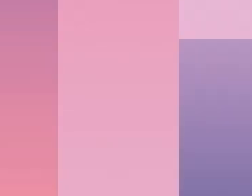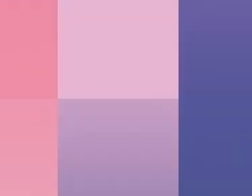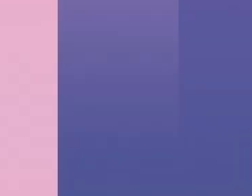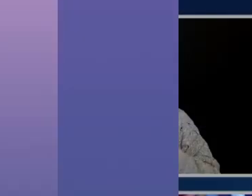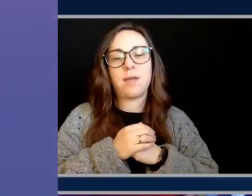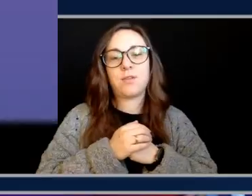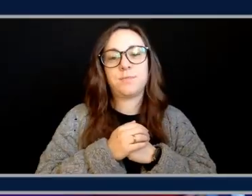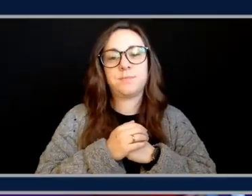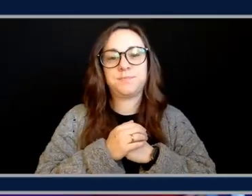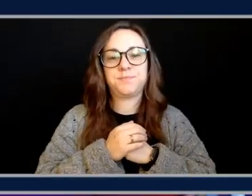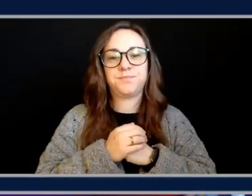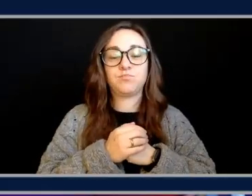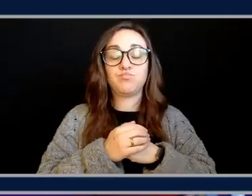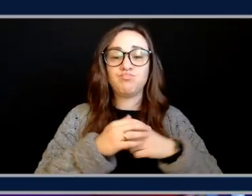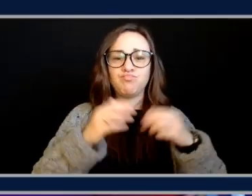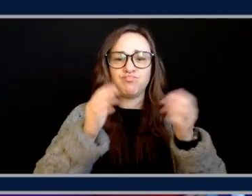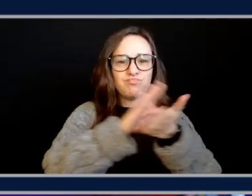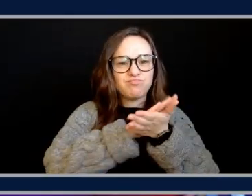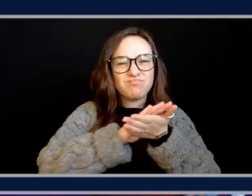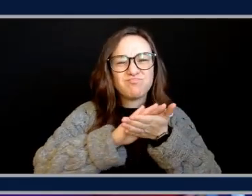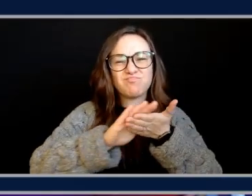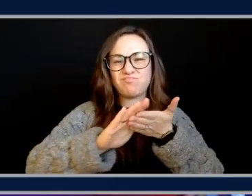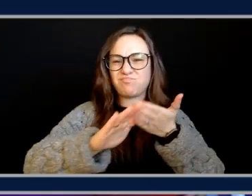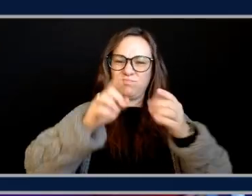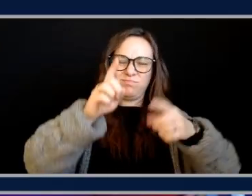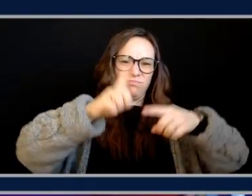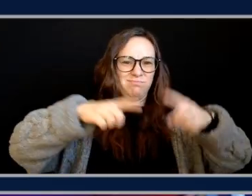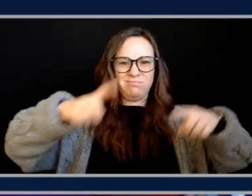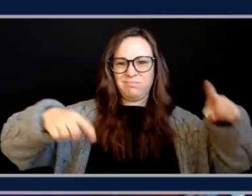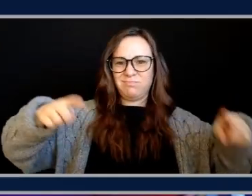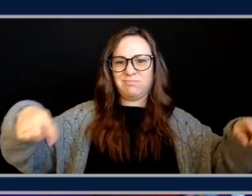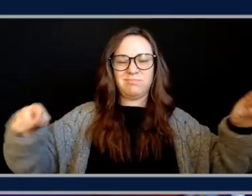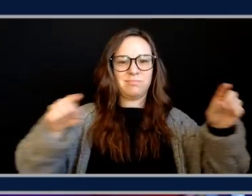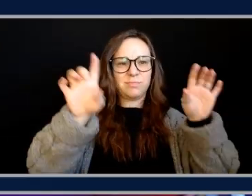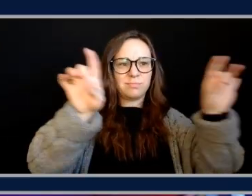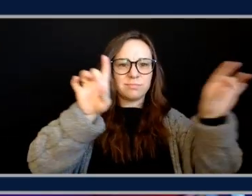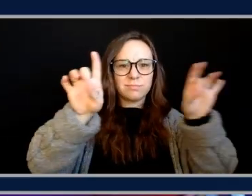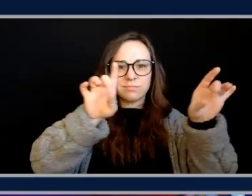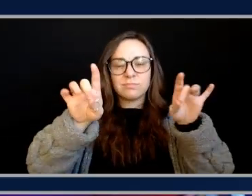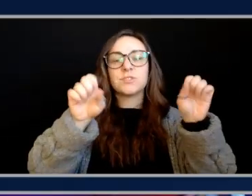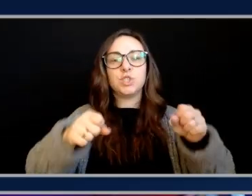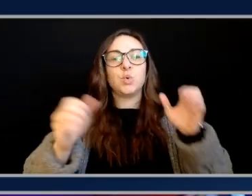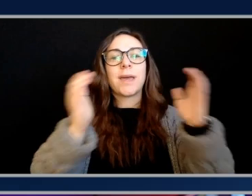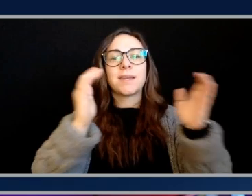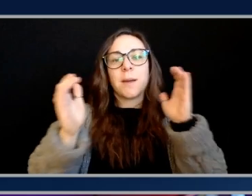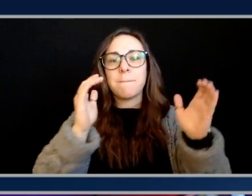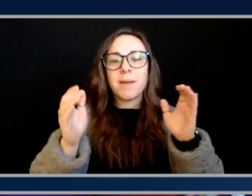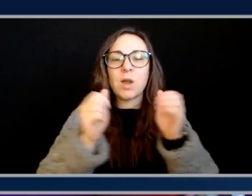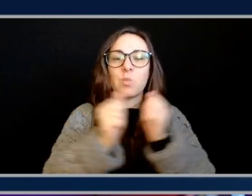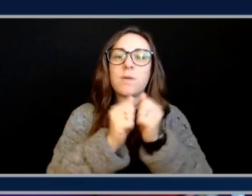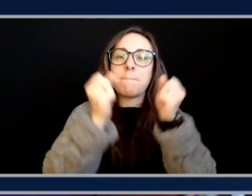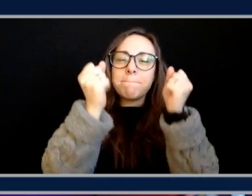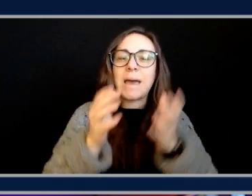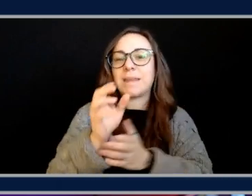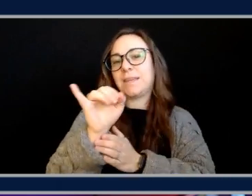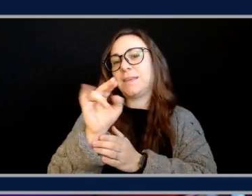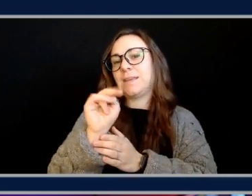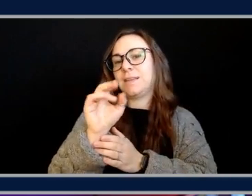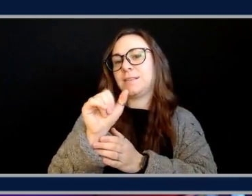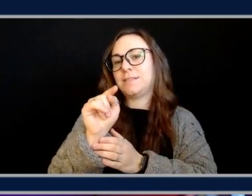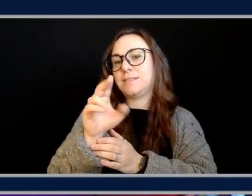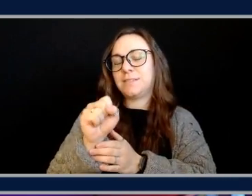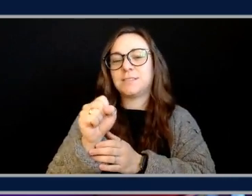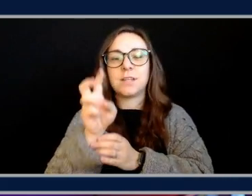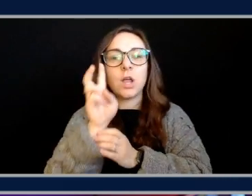a broad selection of instances there. You're able to do that kind of side-by-side comparison across multiple instances. You check for which availability zones are, to